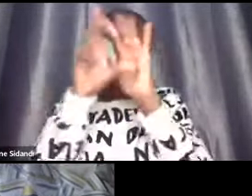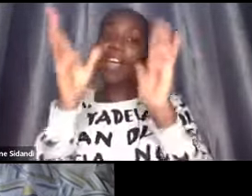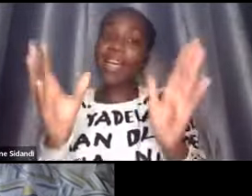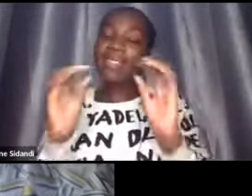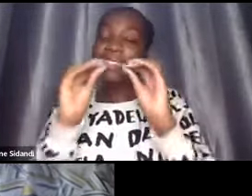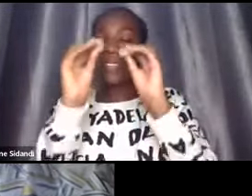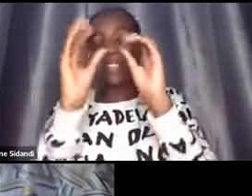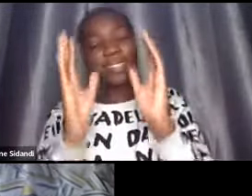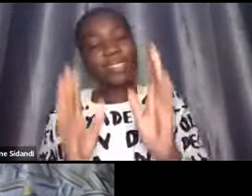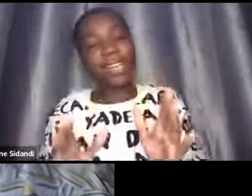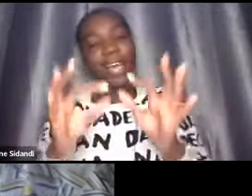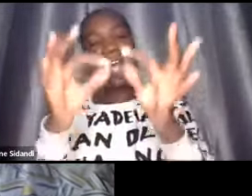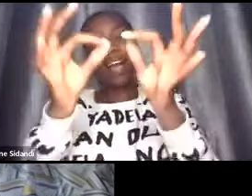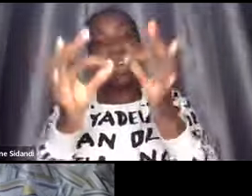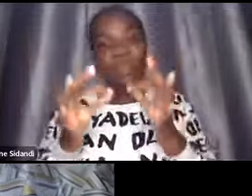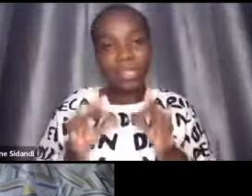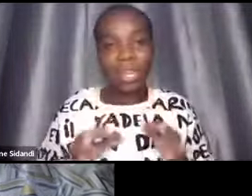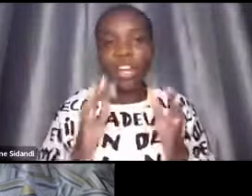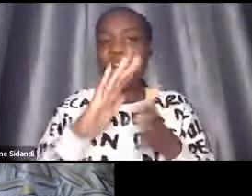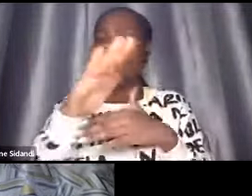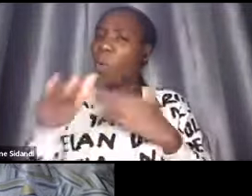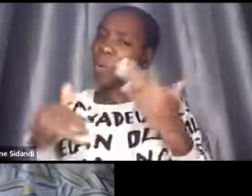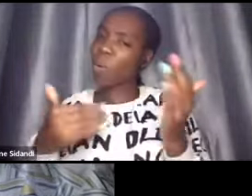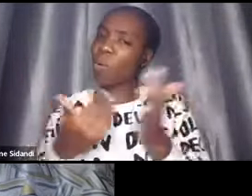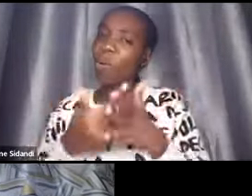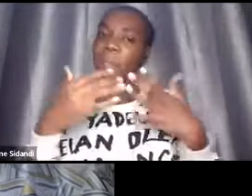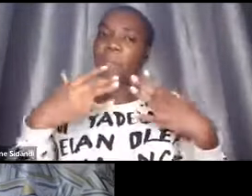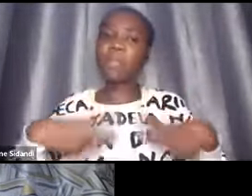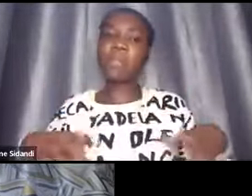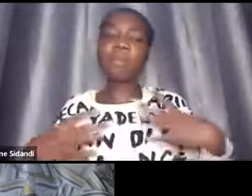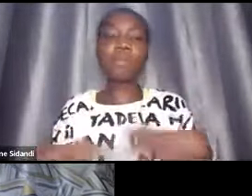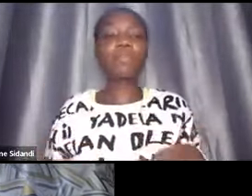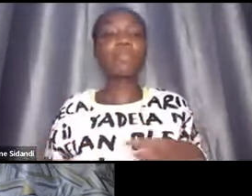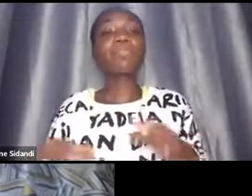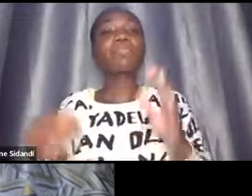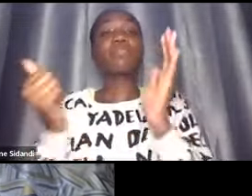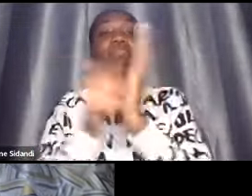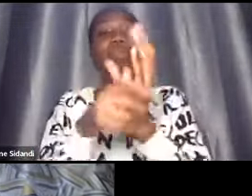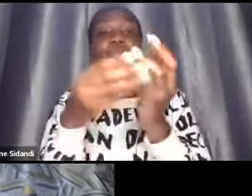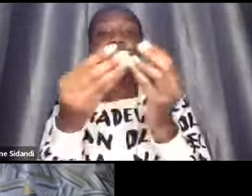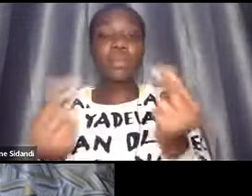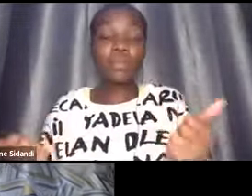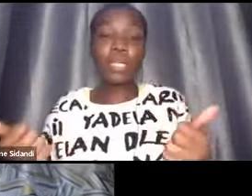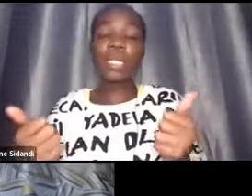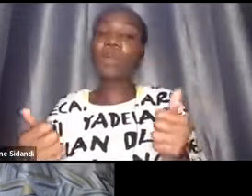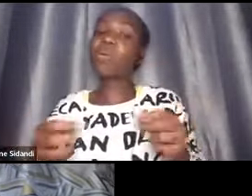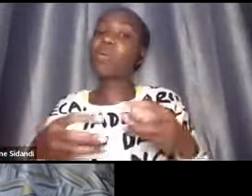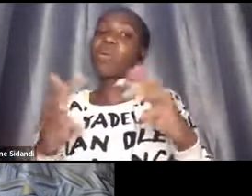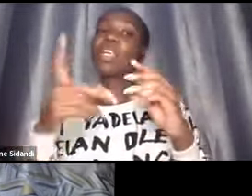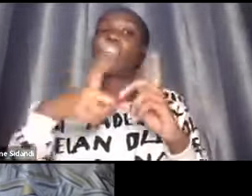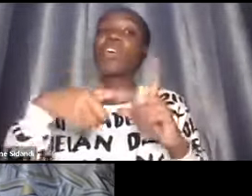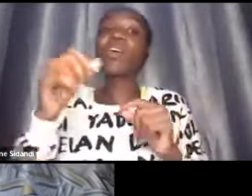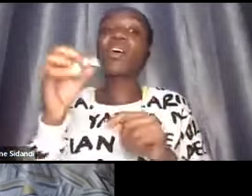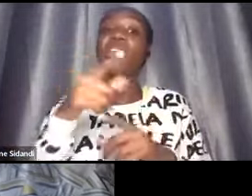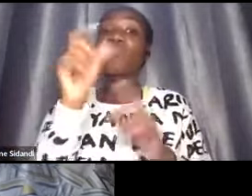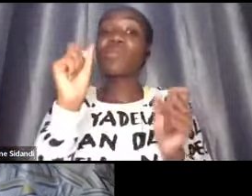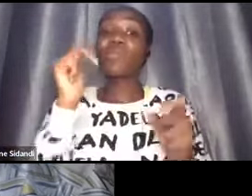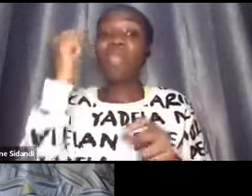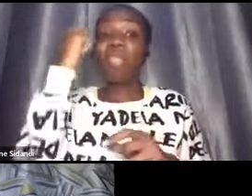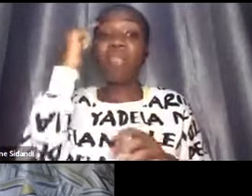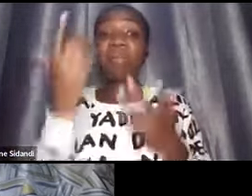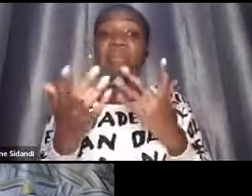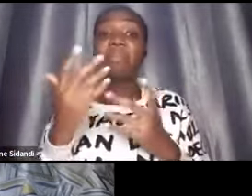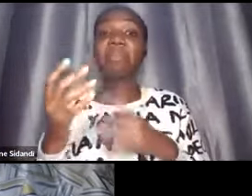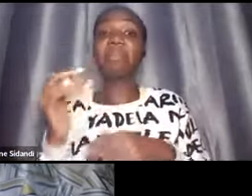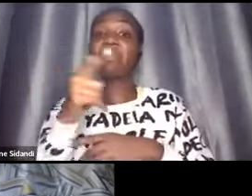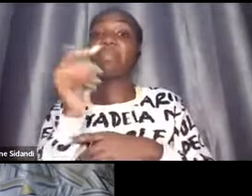teachers, accountants, everybody. Mediation is the way to go. You'll be left behind if you're still thinking that litigation is the way to